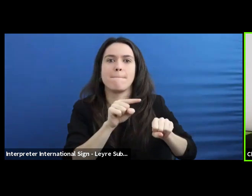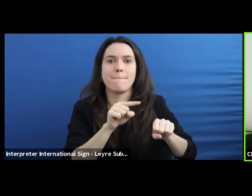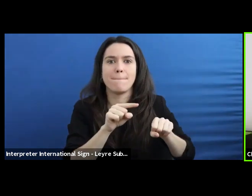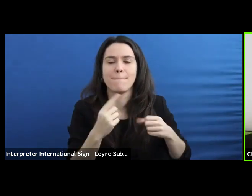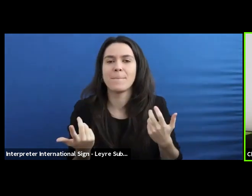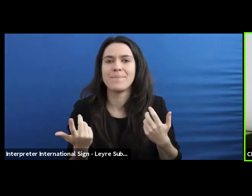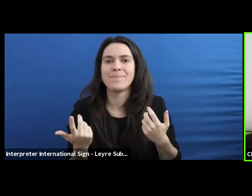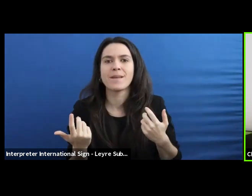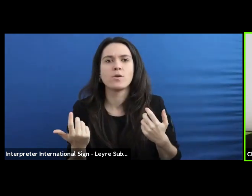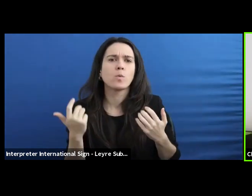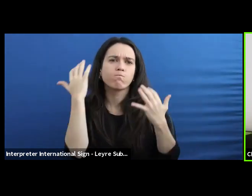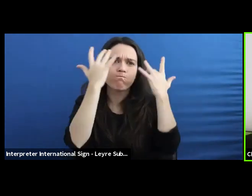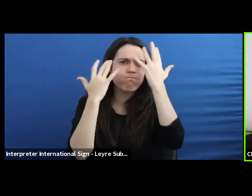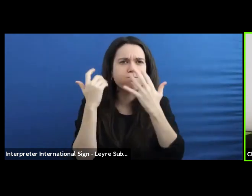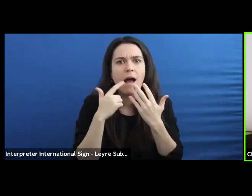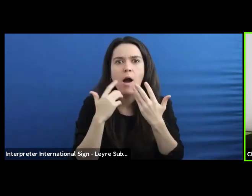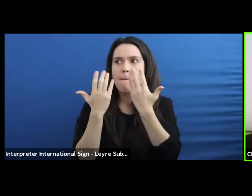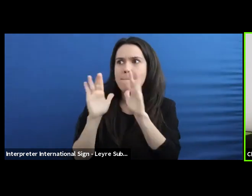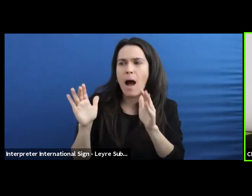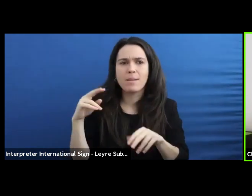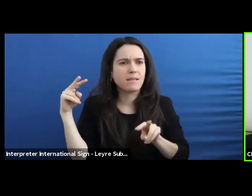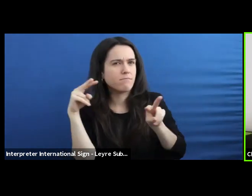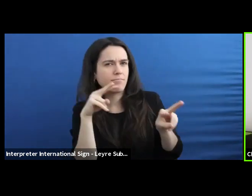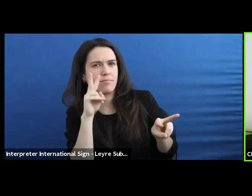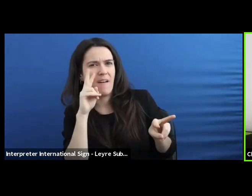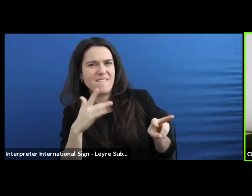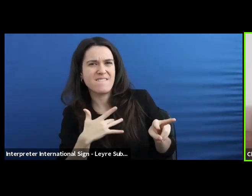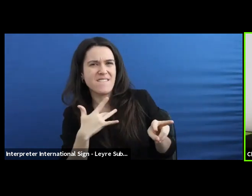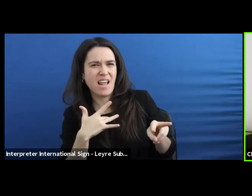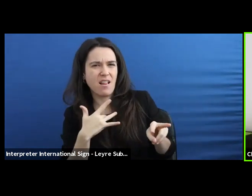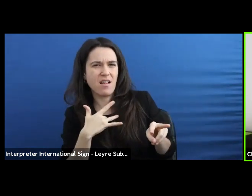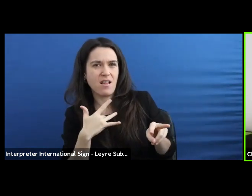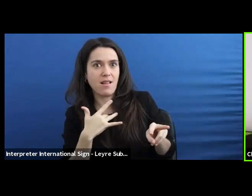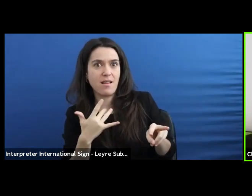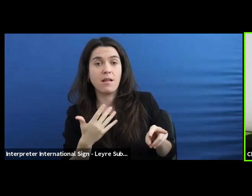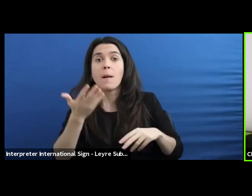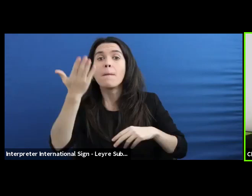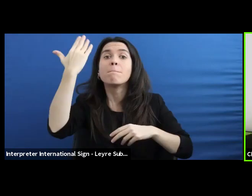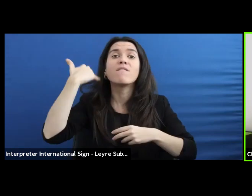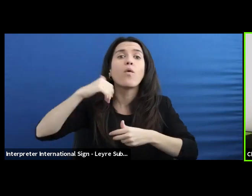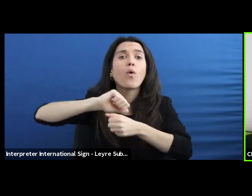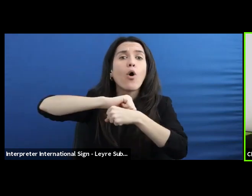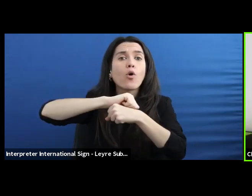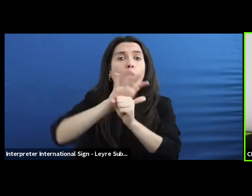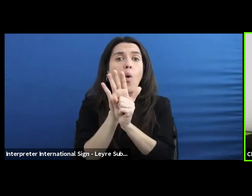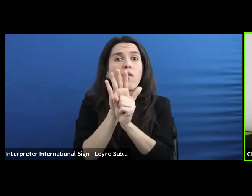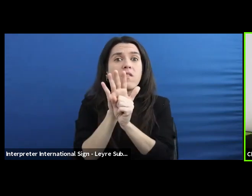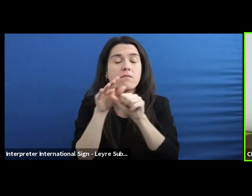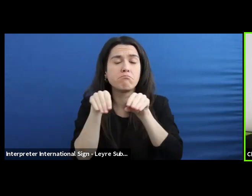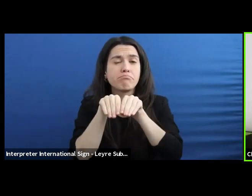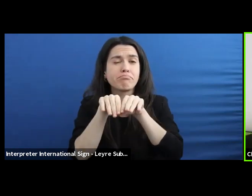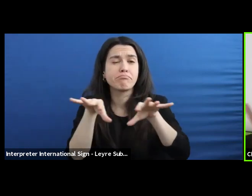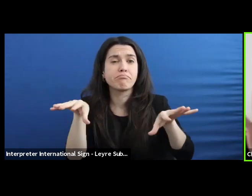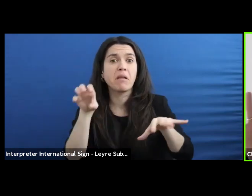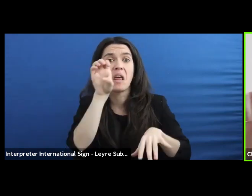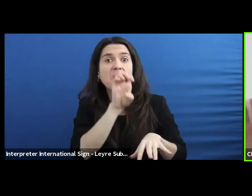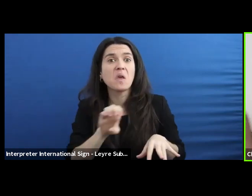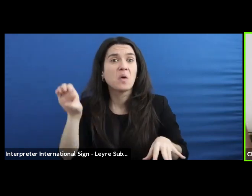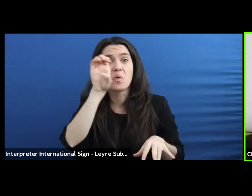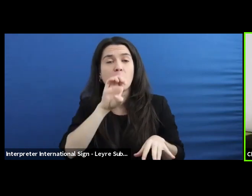perceptions and public perceptions are quite volatile. At the beginning of the Corona crisis in Europe, everyone suddenly